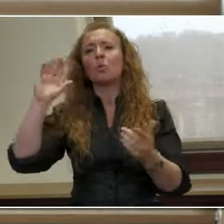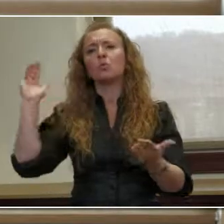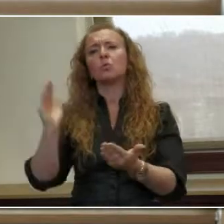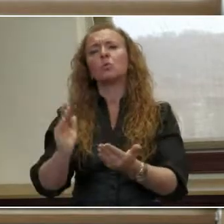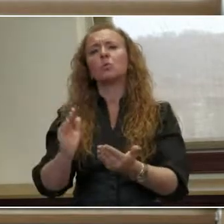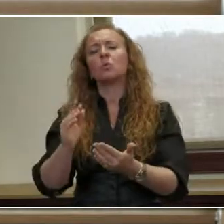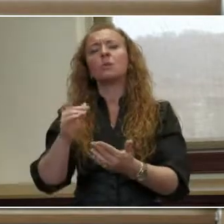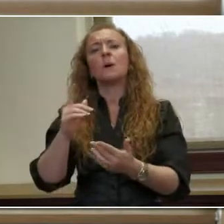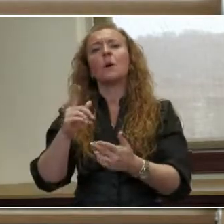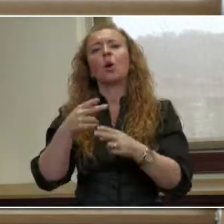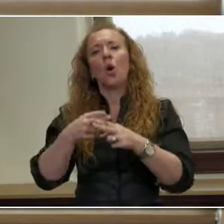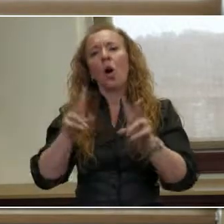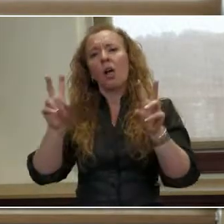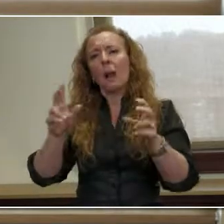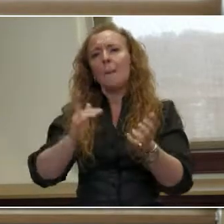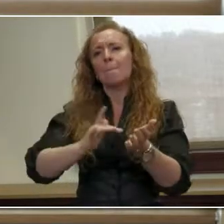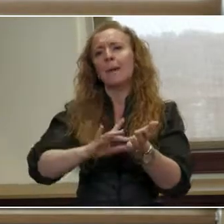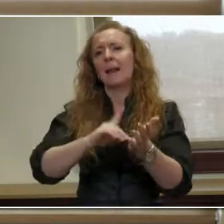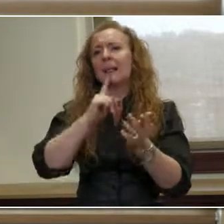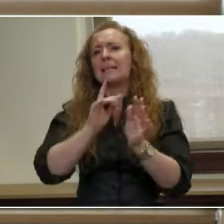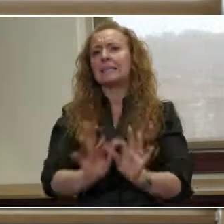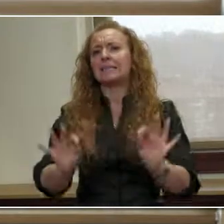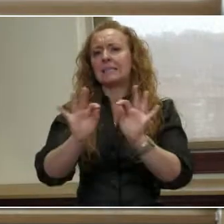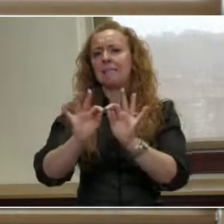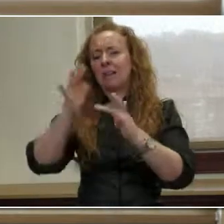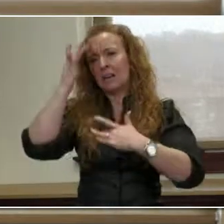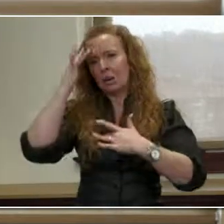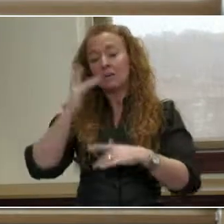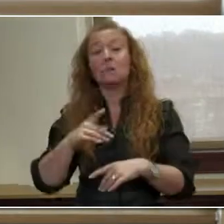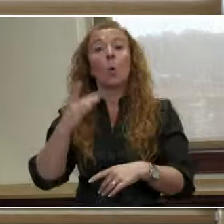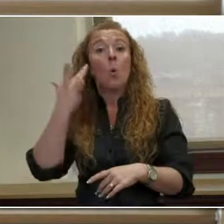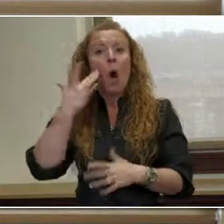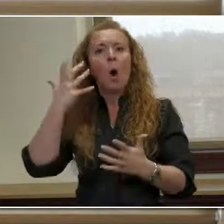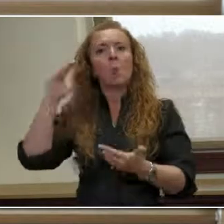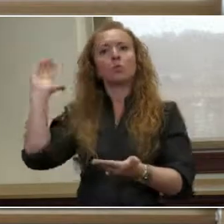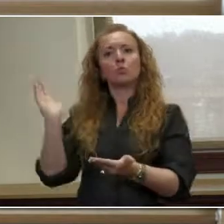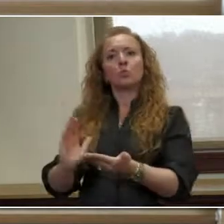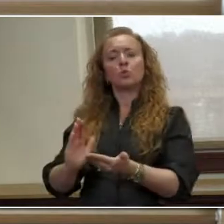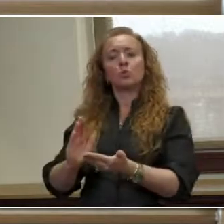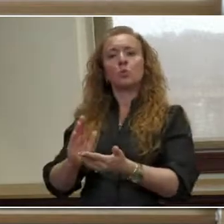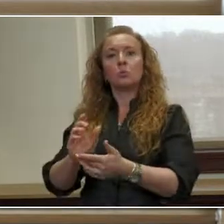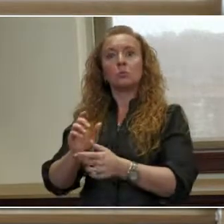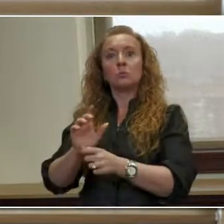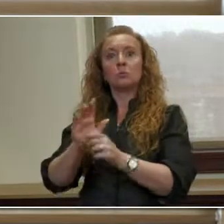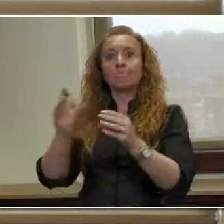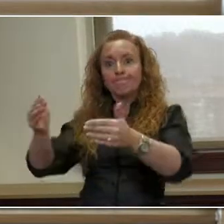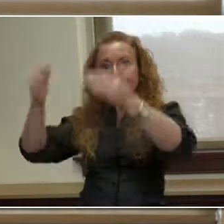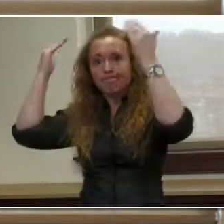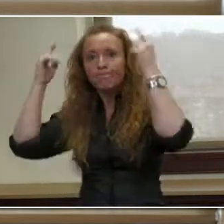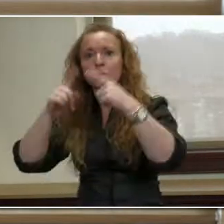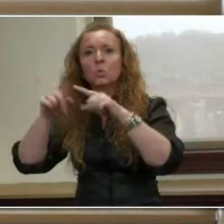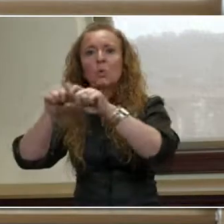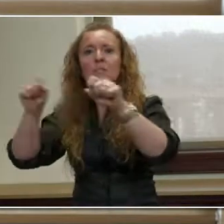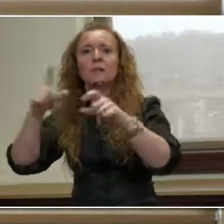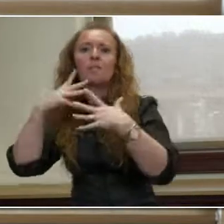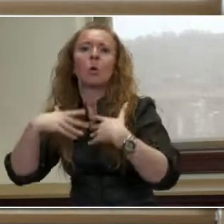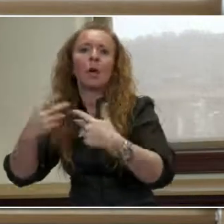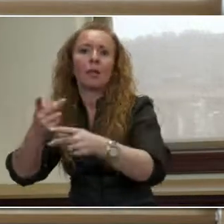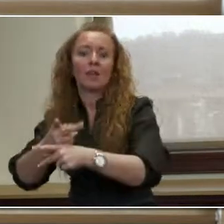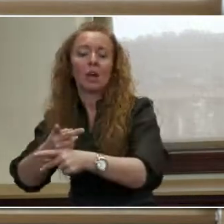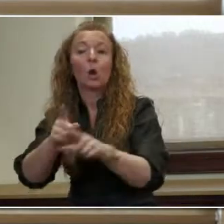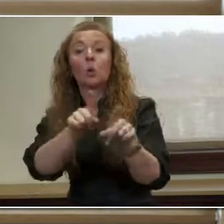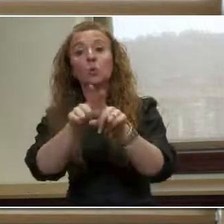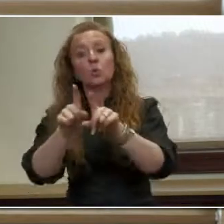illness, focusing on minimizing the burden on the healthcare system, and focusing on protecting the most vulnerable